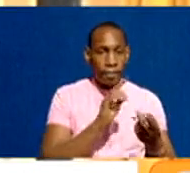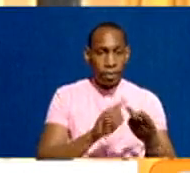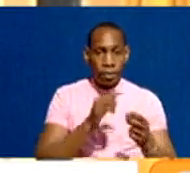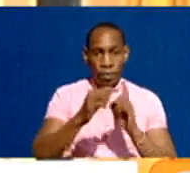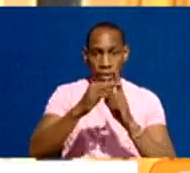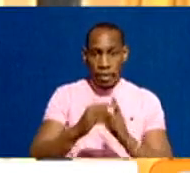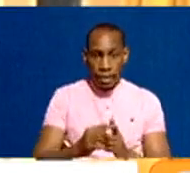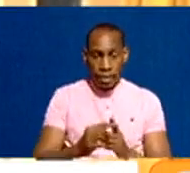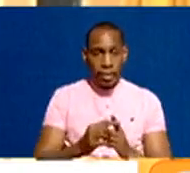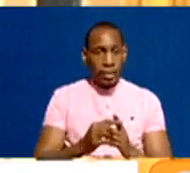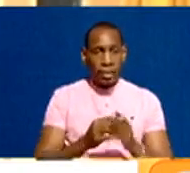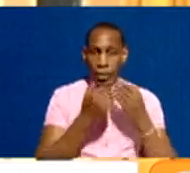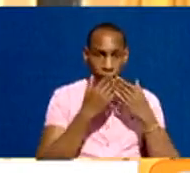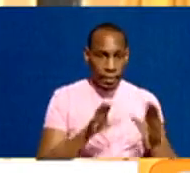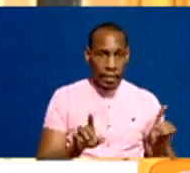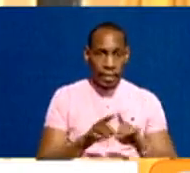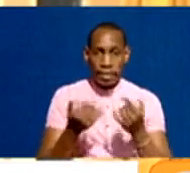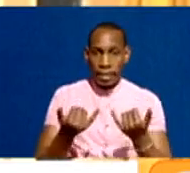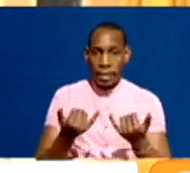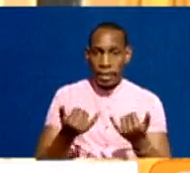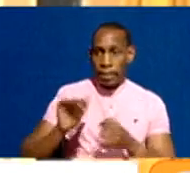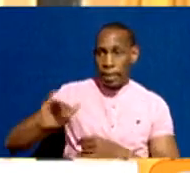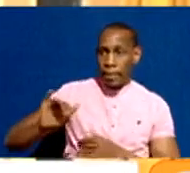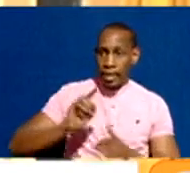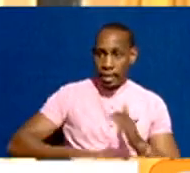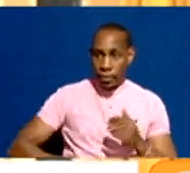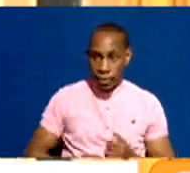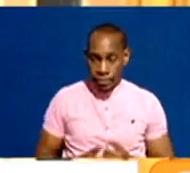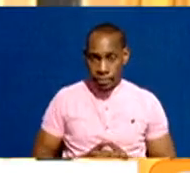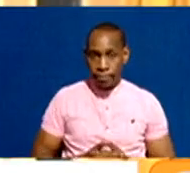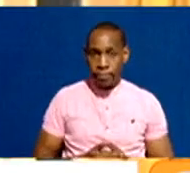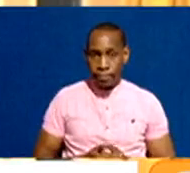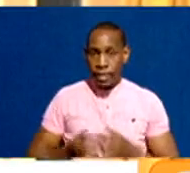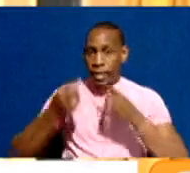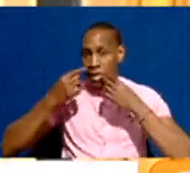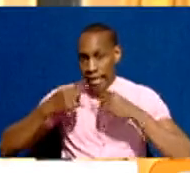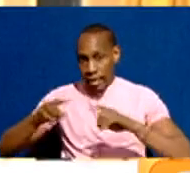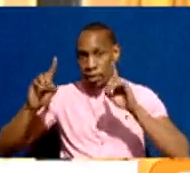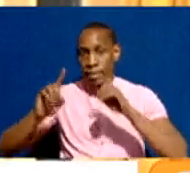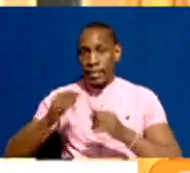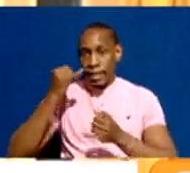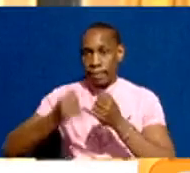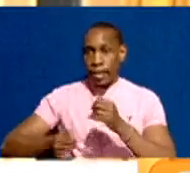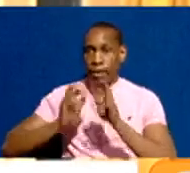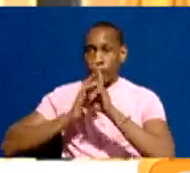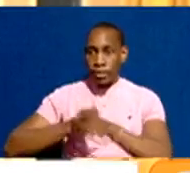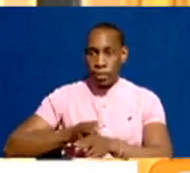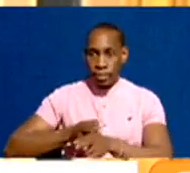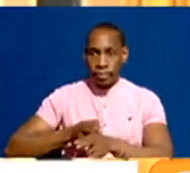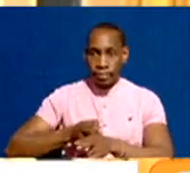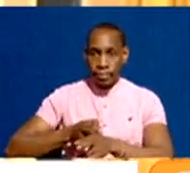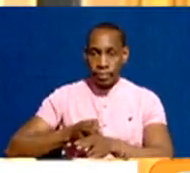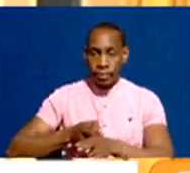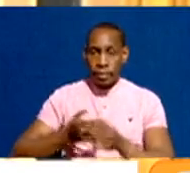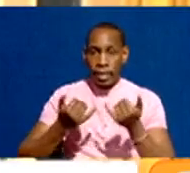tallying had been completed and what was pending was the declaration of the final result.